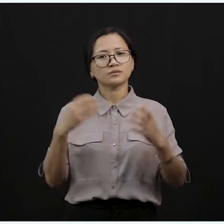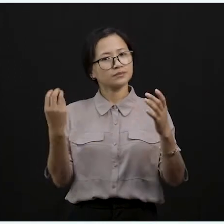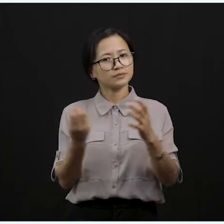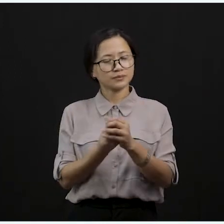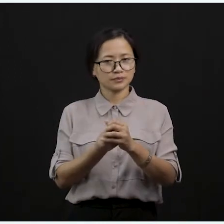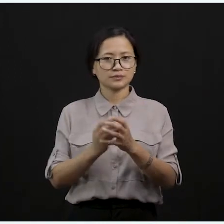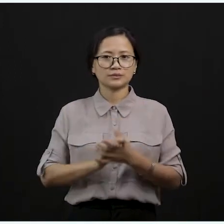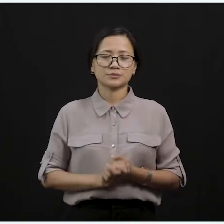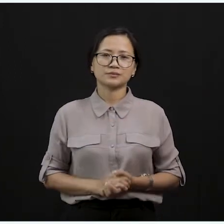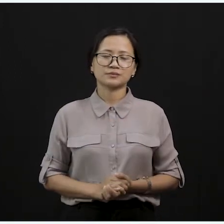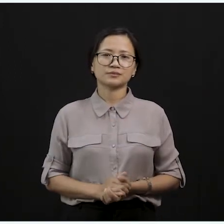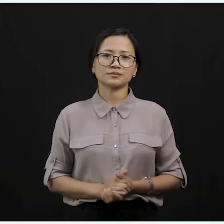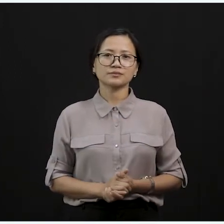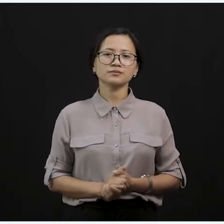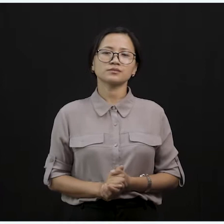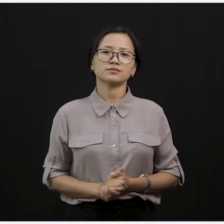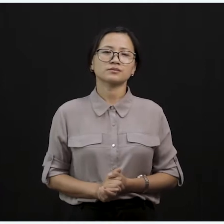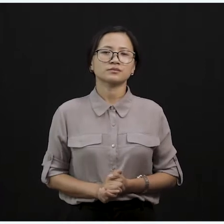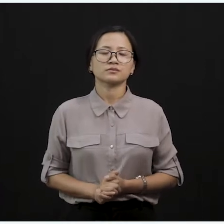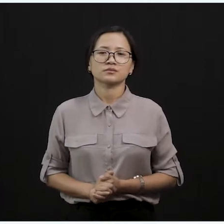together, okay? Together.